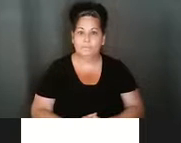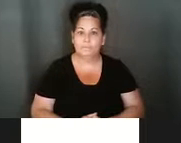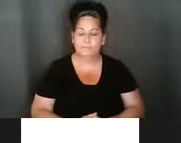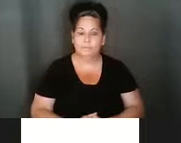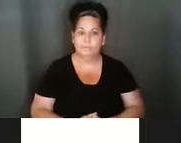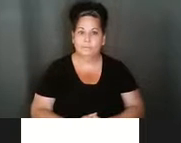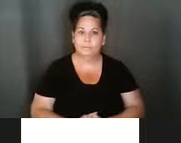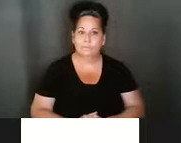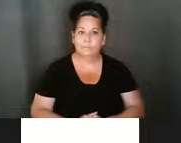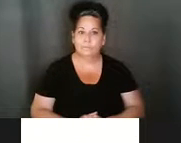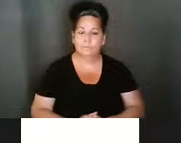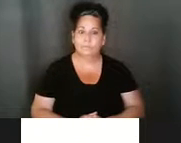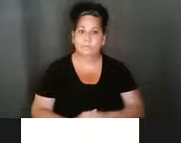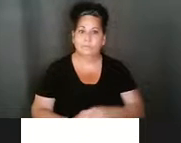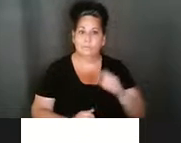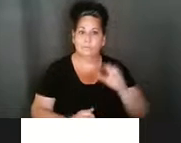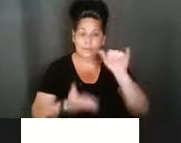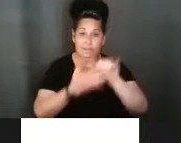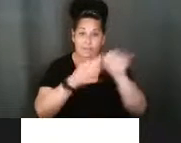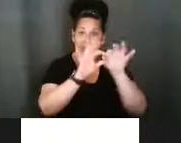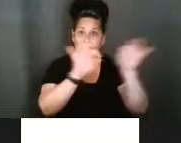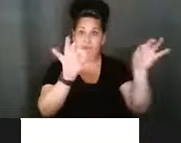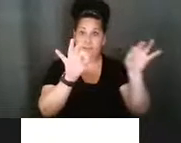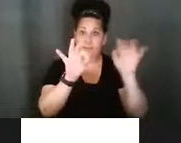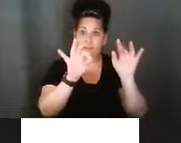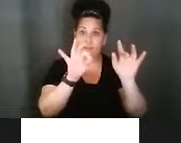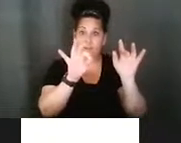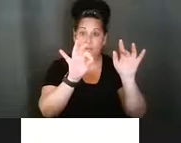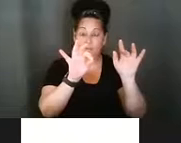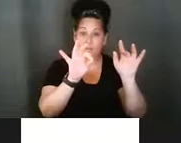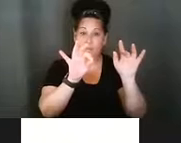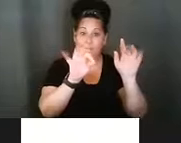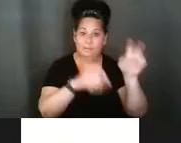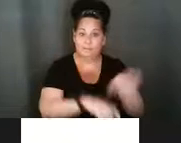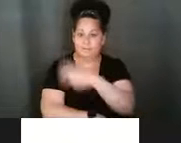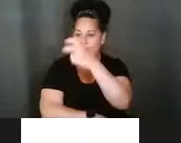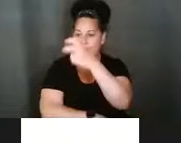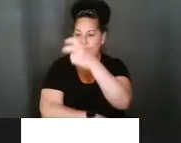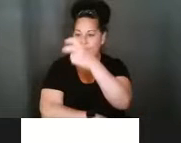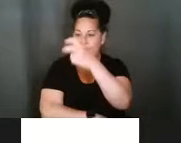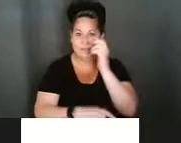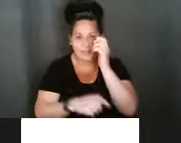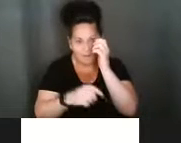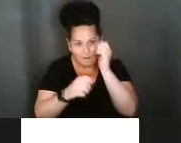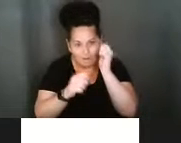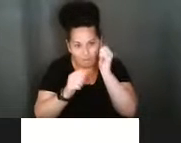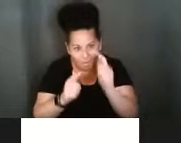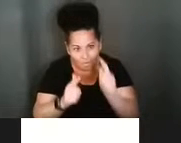You will click that link and that links to our page and every Victory in Schools Parent